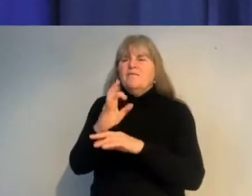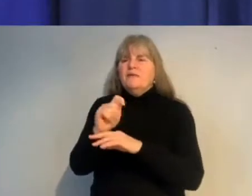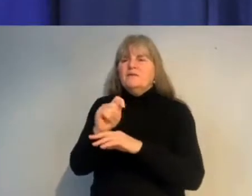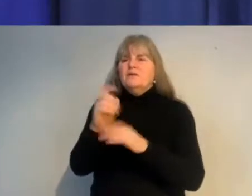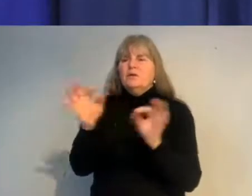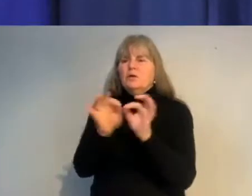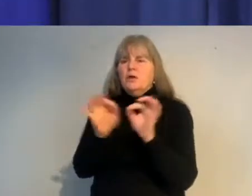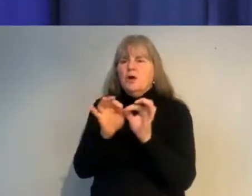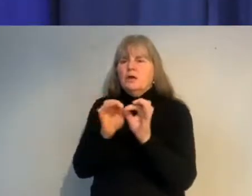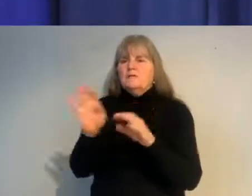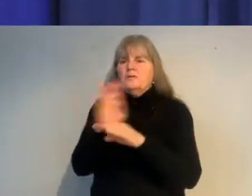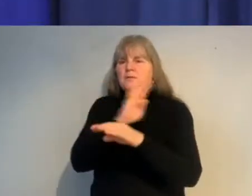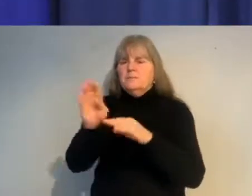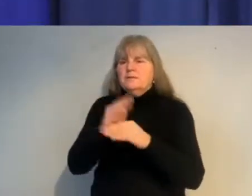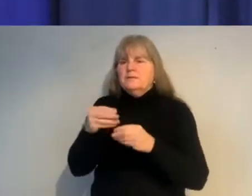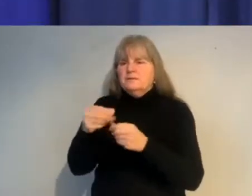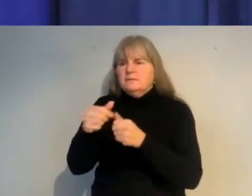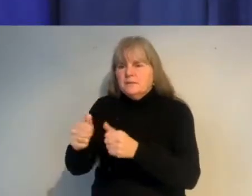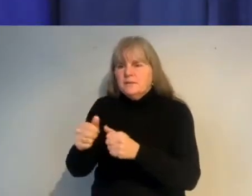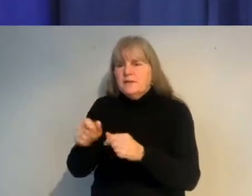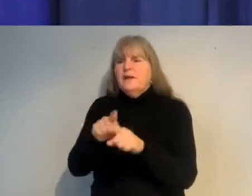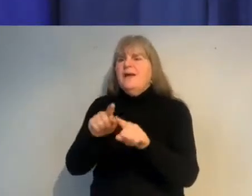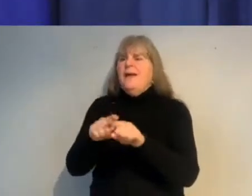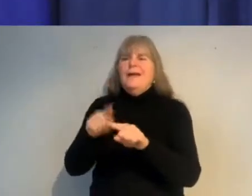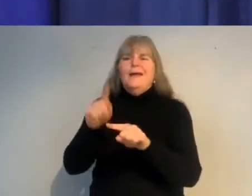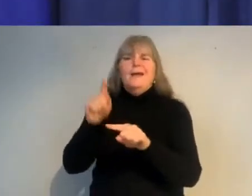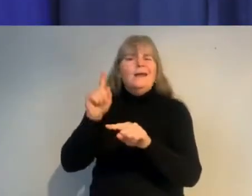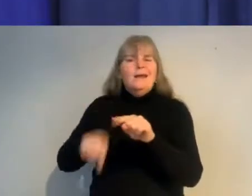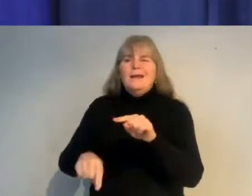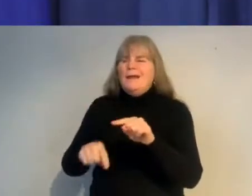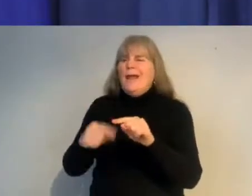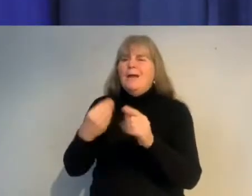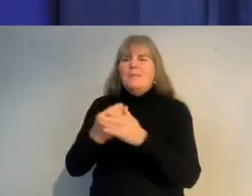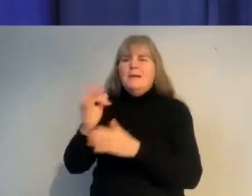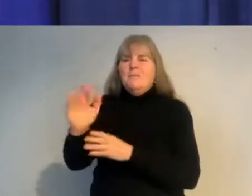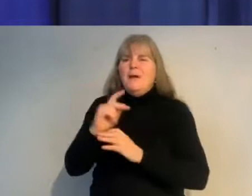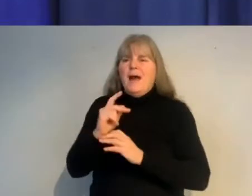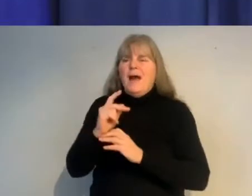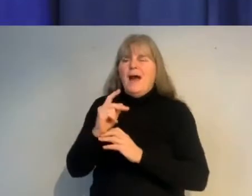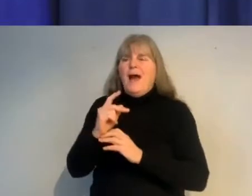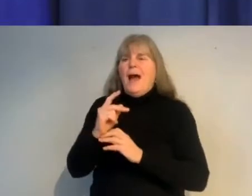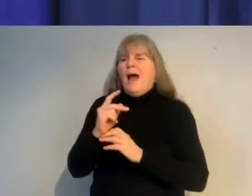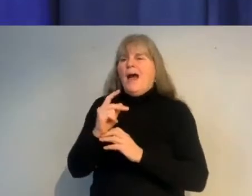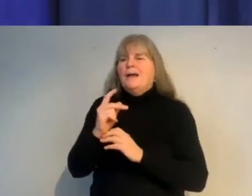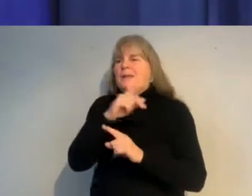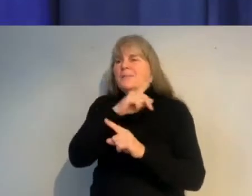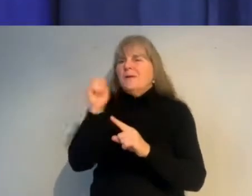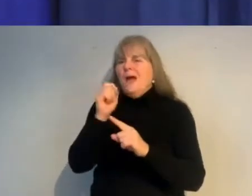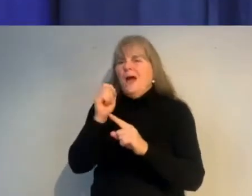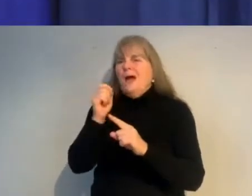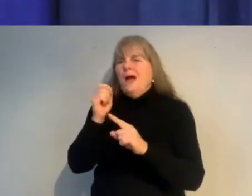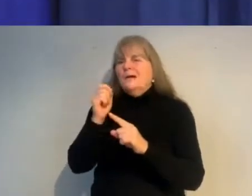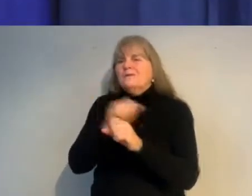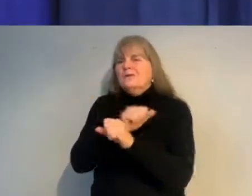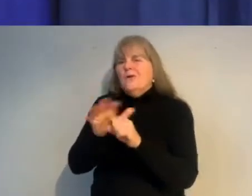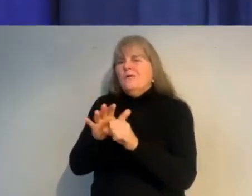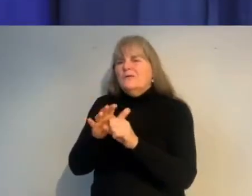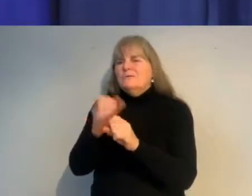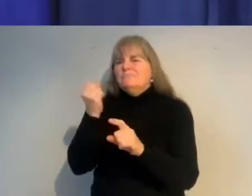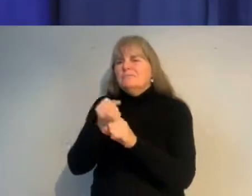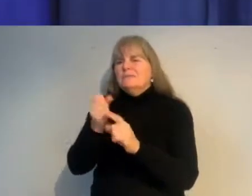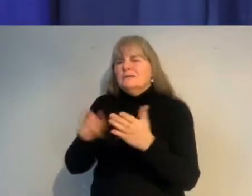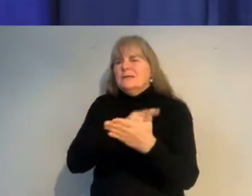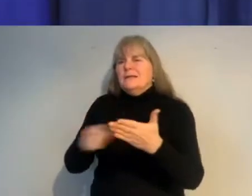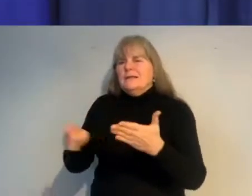businesses and non-recoverable financial commitments for events that were canceled or significantly altered